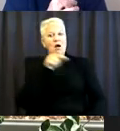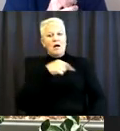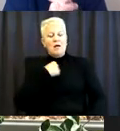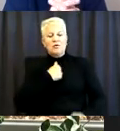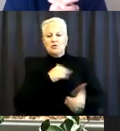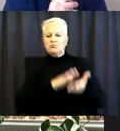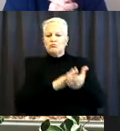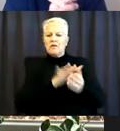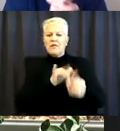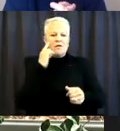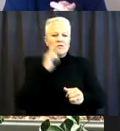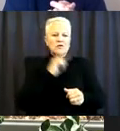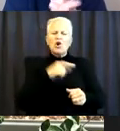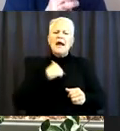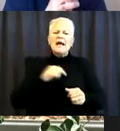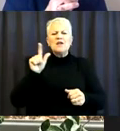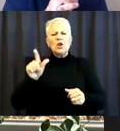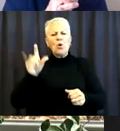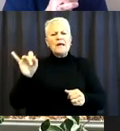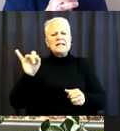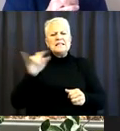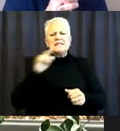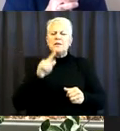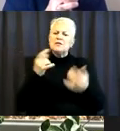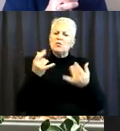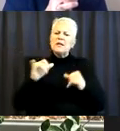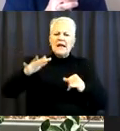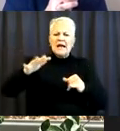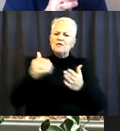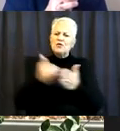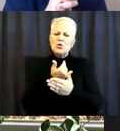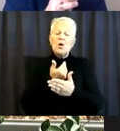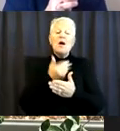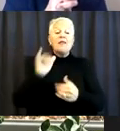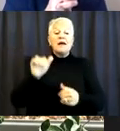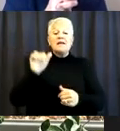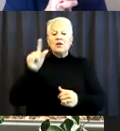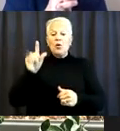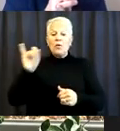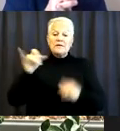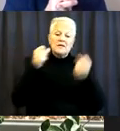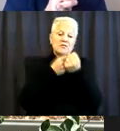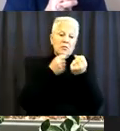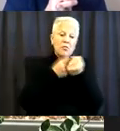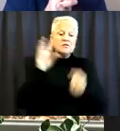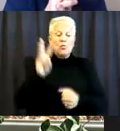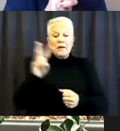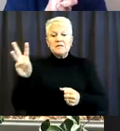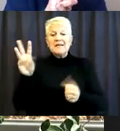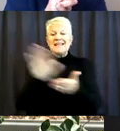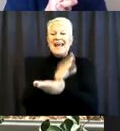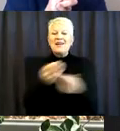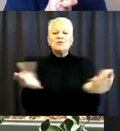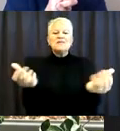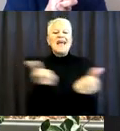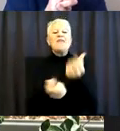has low incidence, it's relatively new. Low incidence supports, websites, handouts,